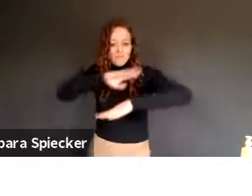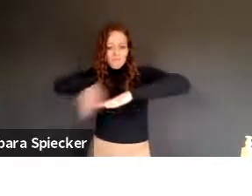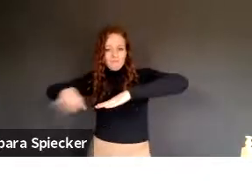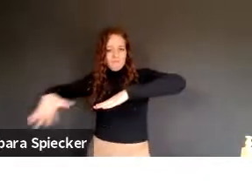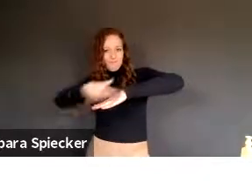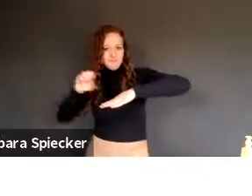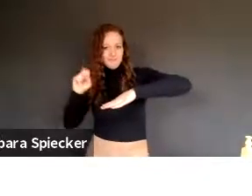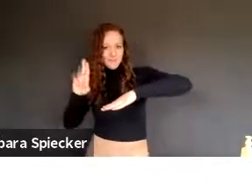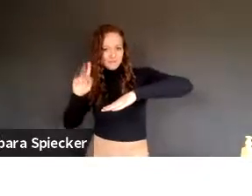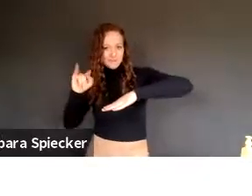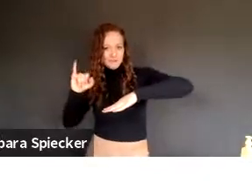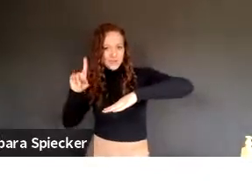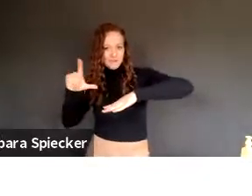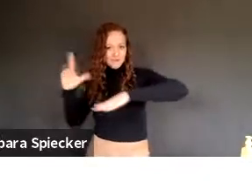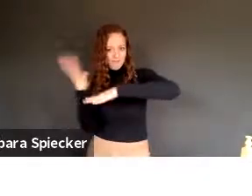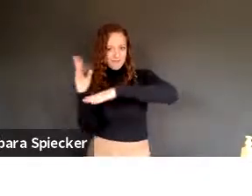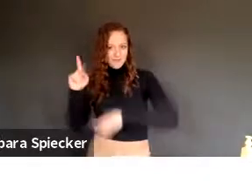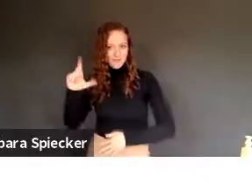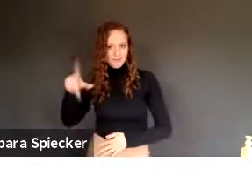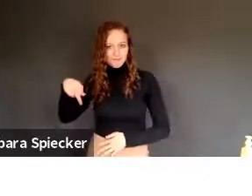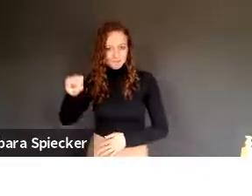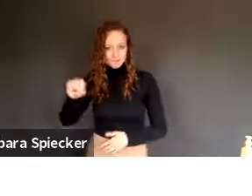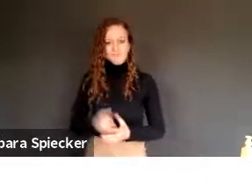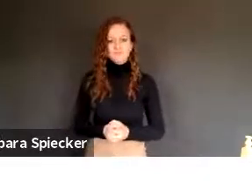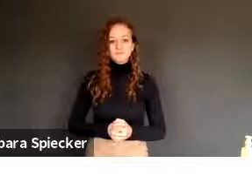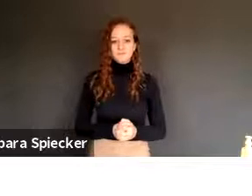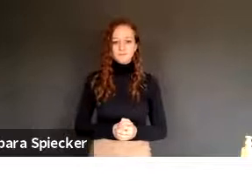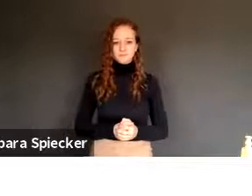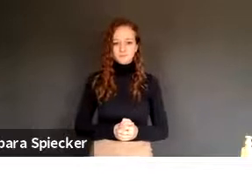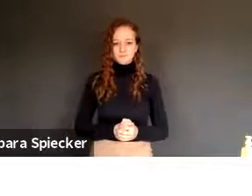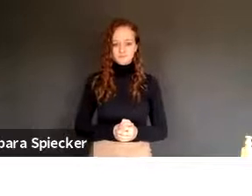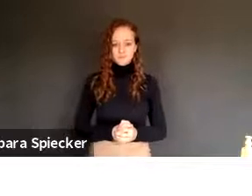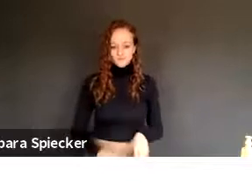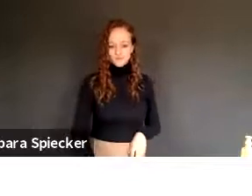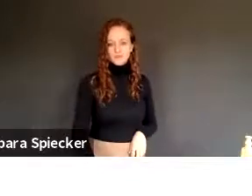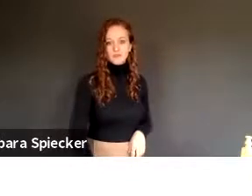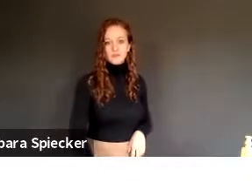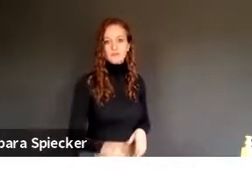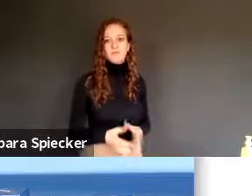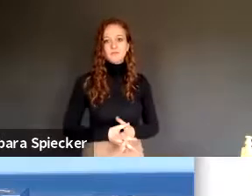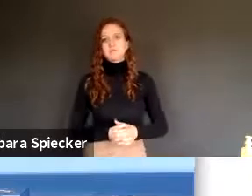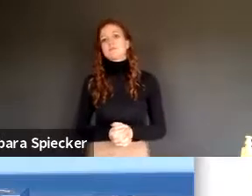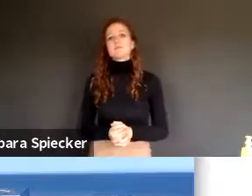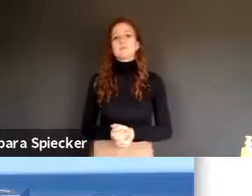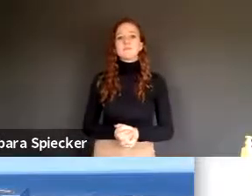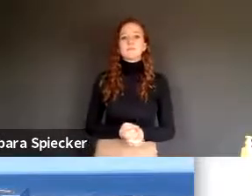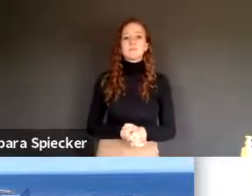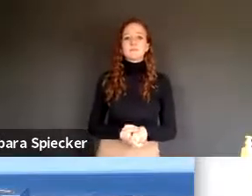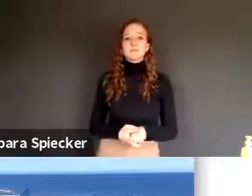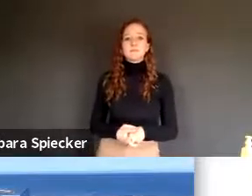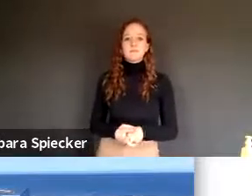macroalgal communities. And the studies that are out there focus mostly on subtidal kelps.